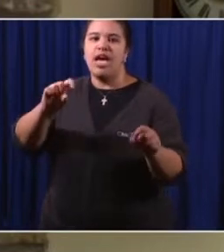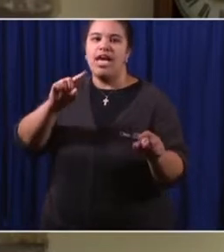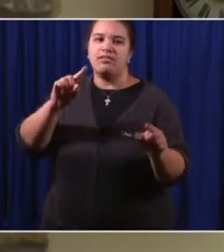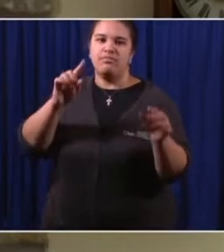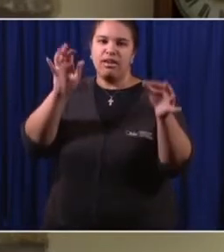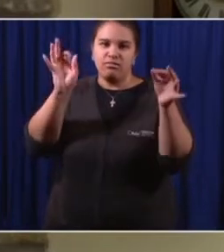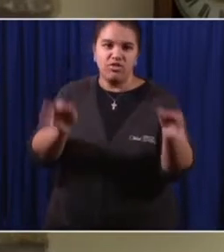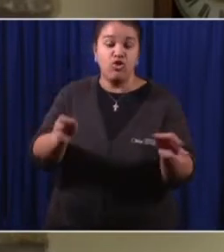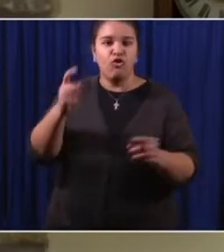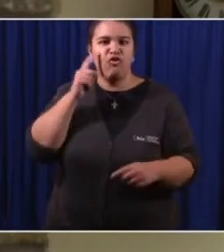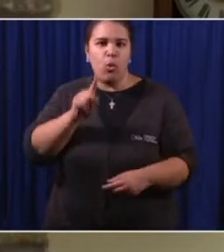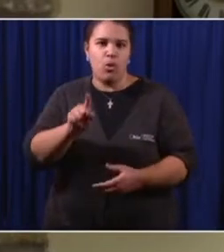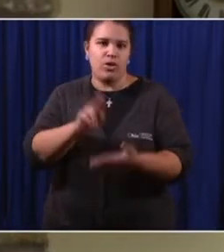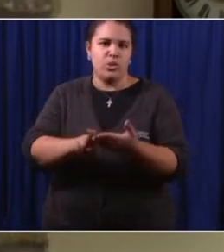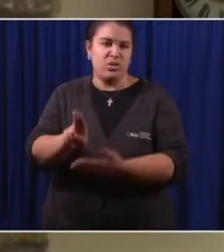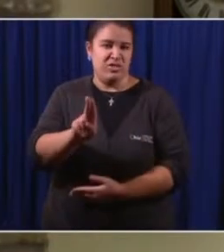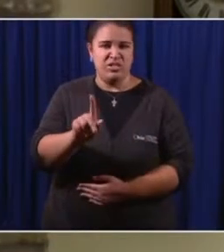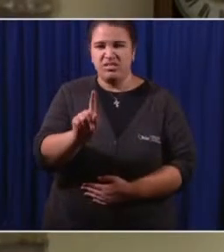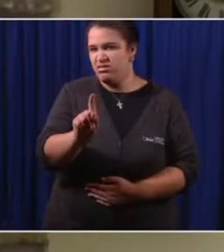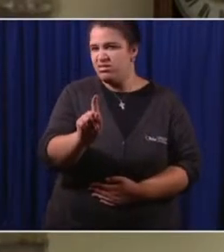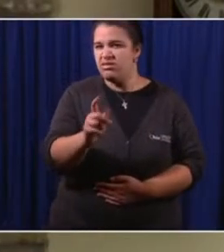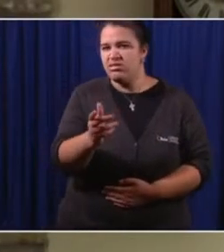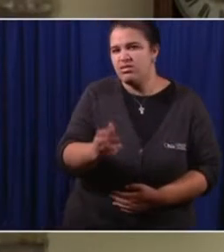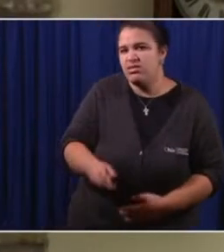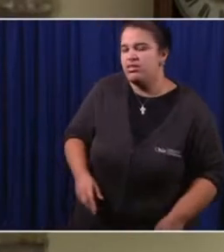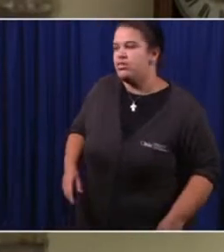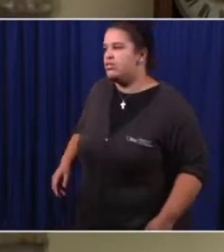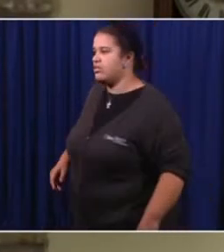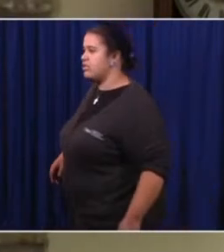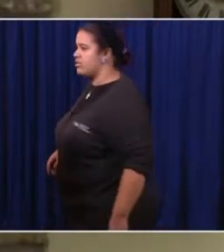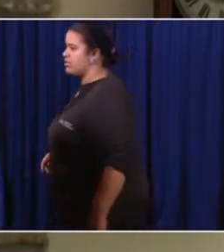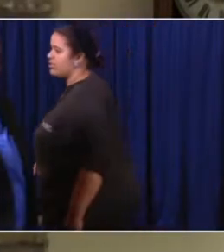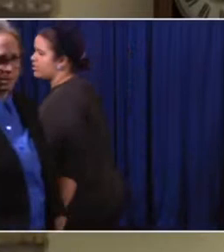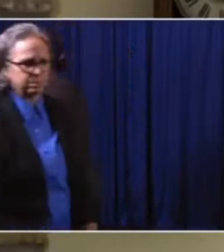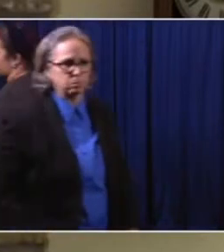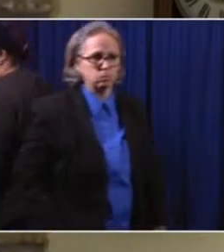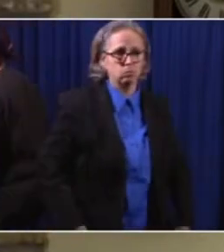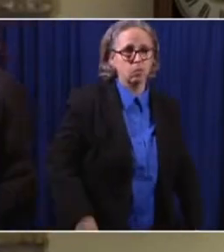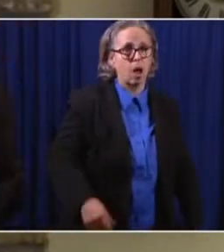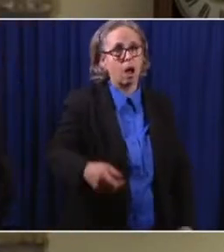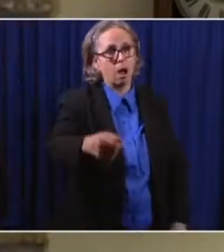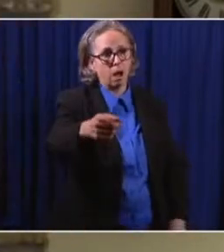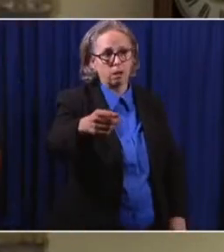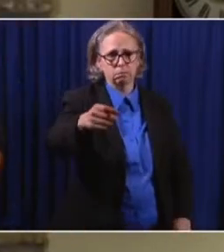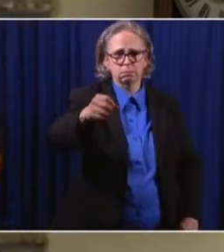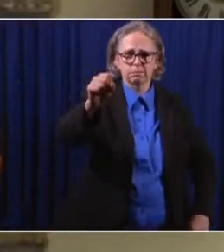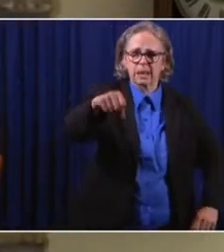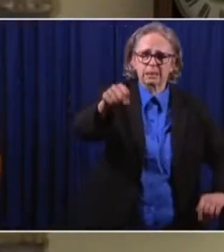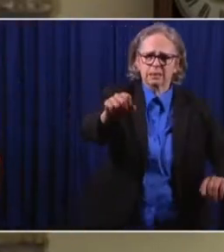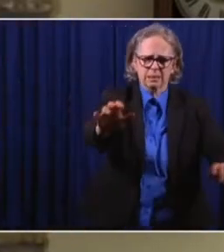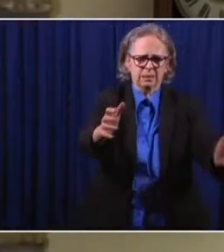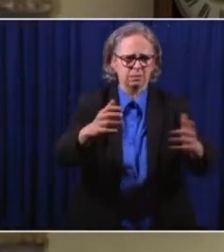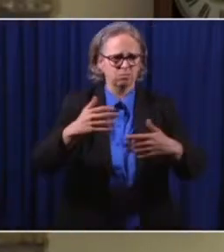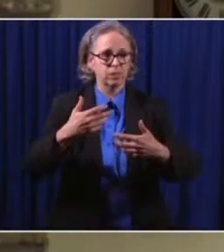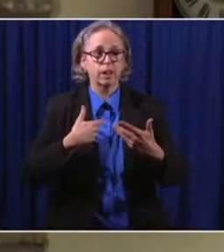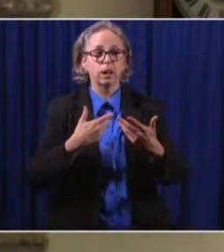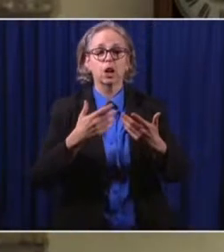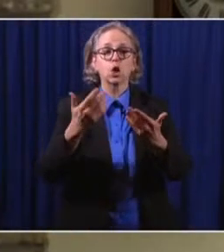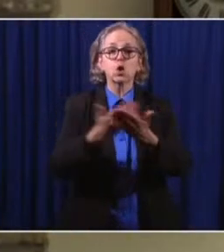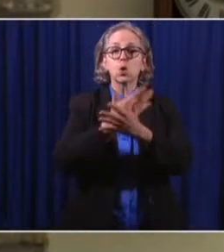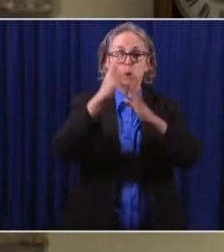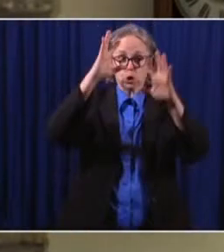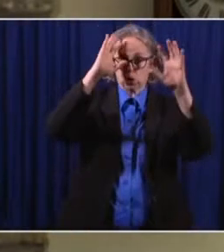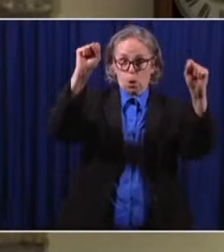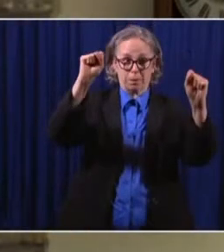Well, we're certainly, I had the opportunity to talk with the new president, who I think